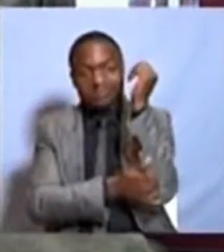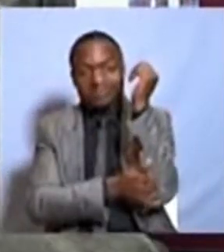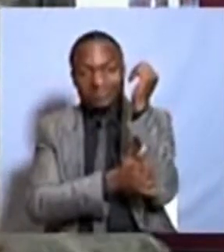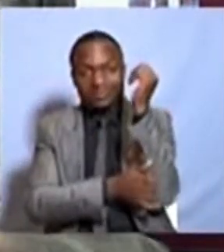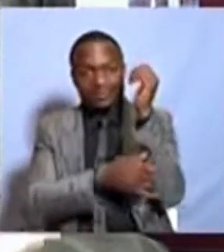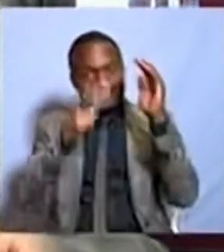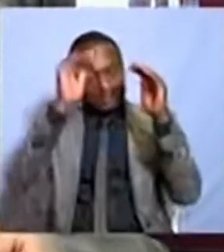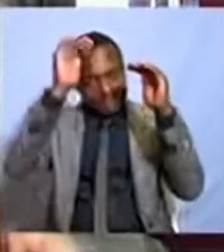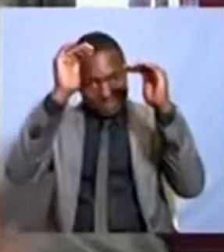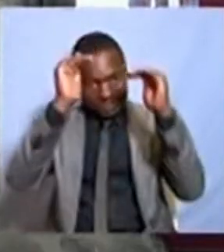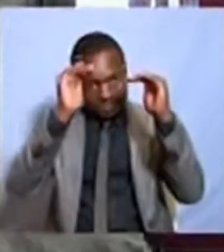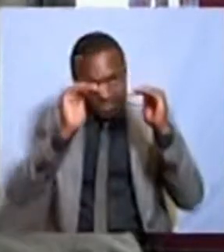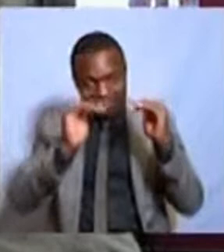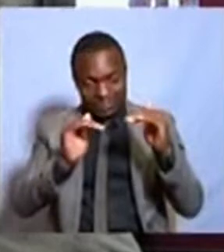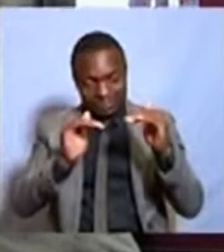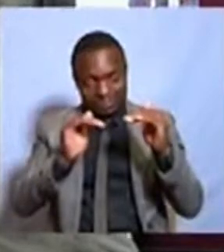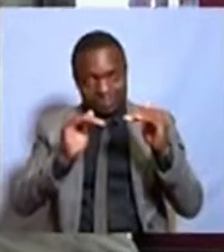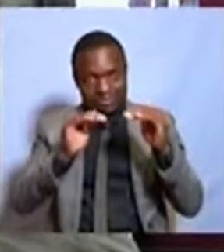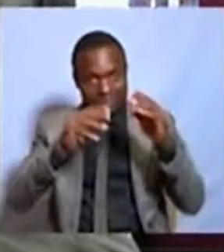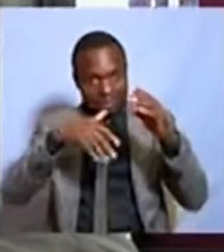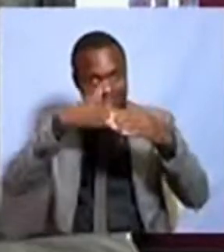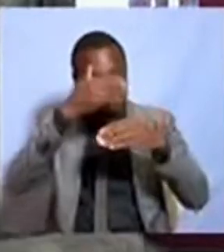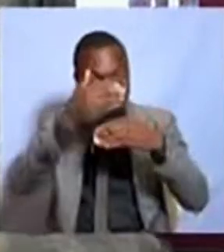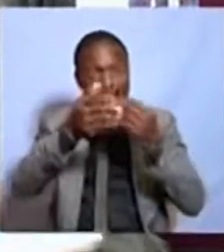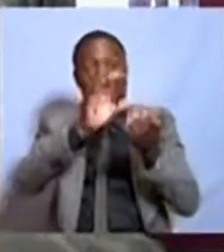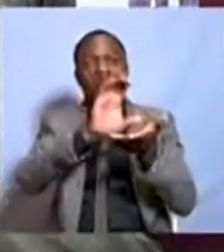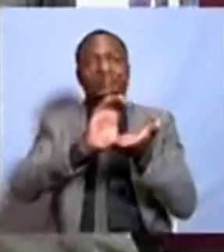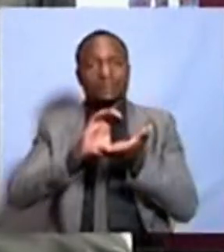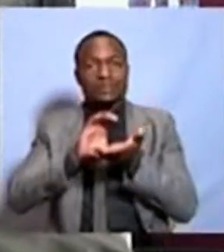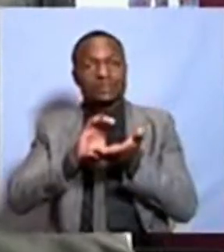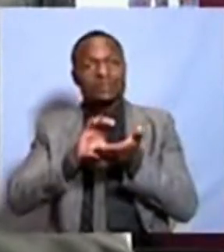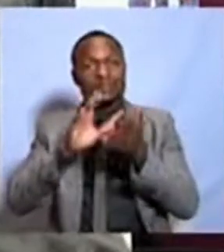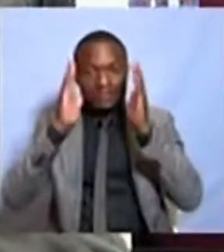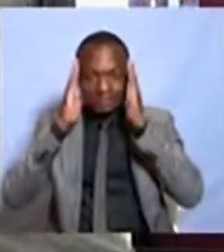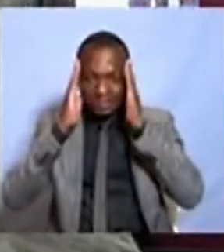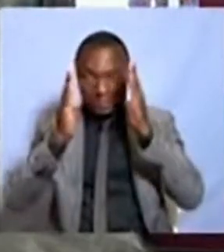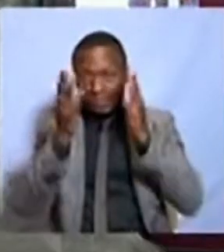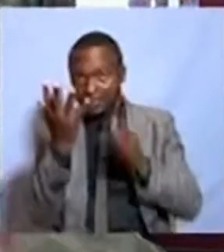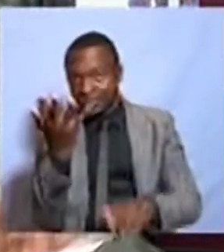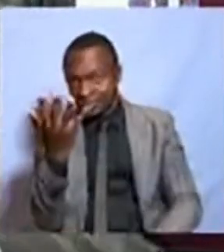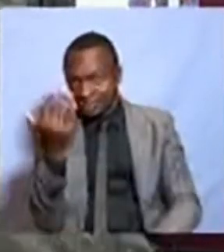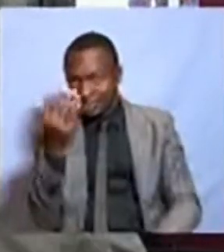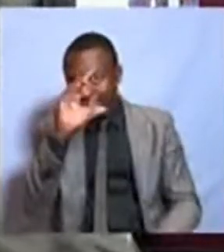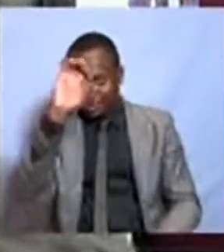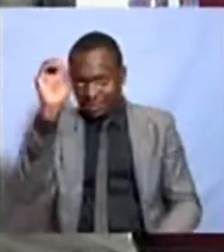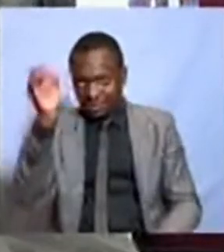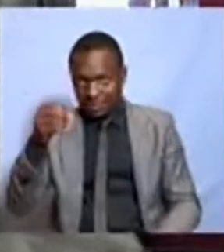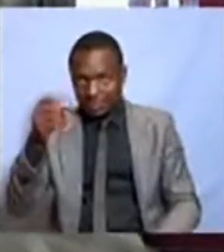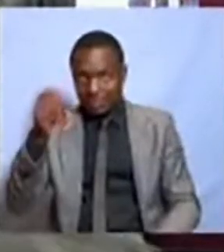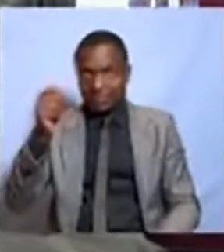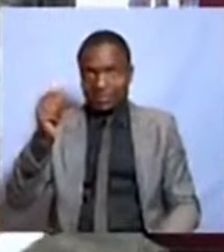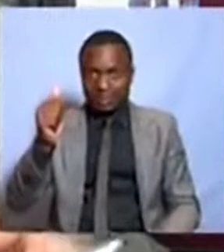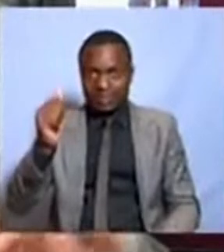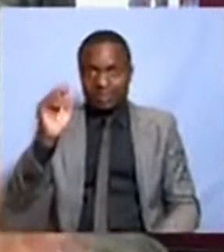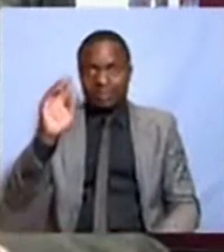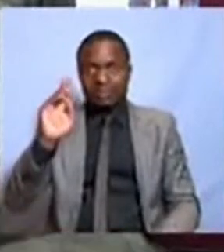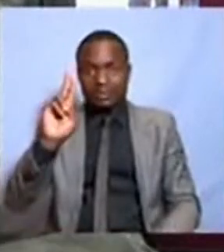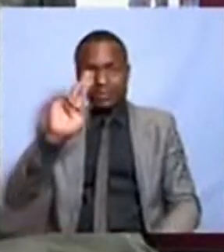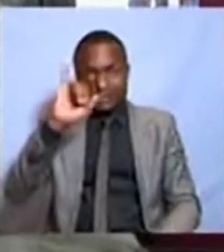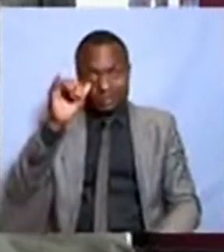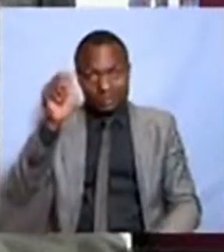borrowing. Now, you have focused on the 15%, which is in the Abuja Protocol and the